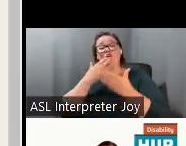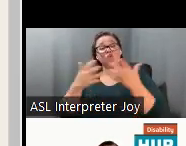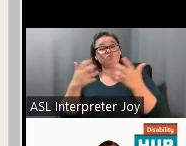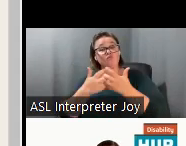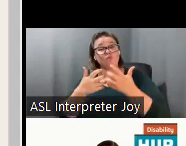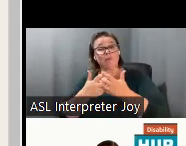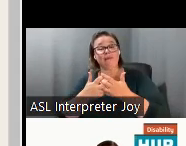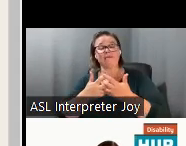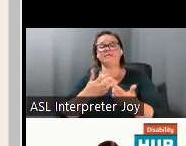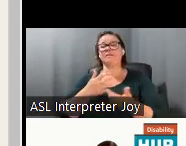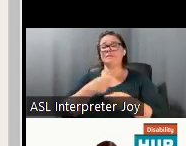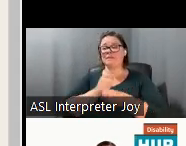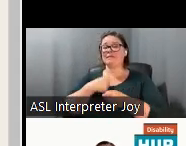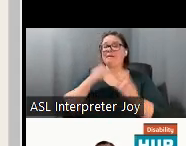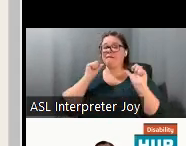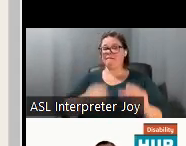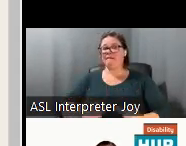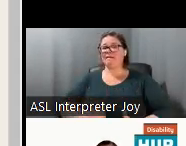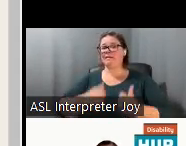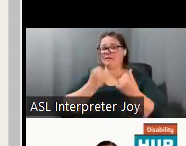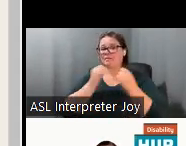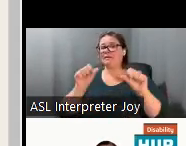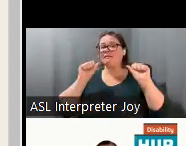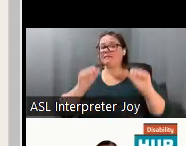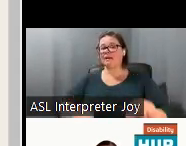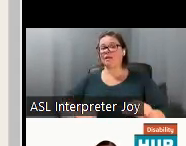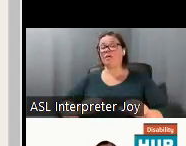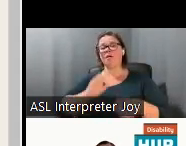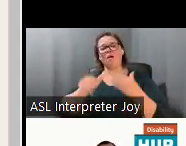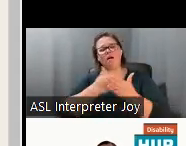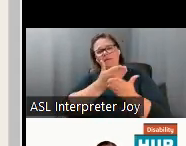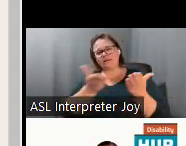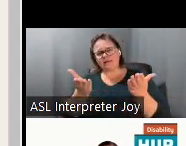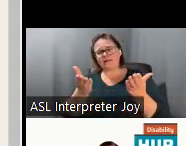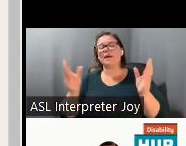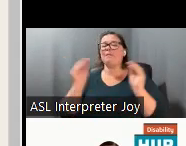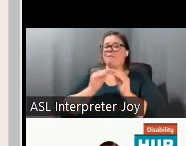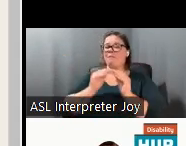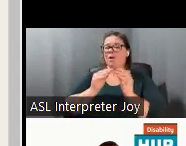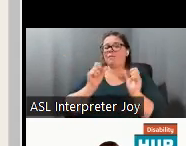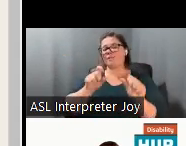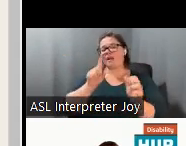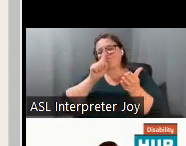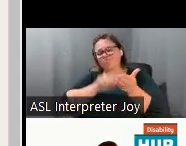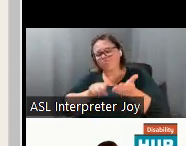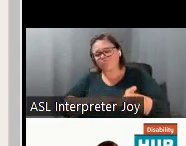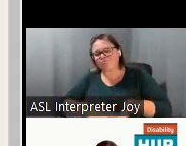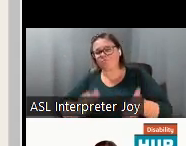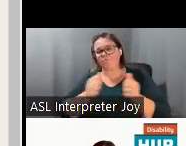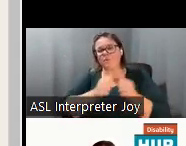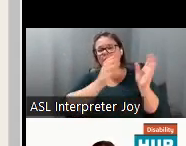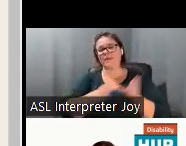so that I can live independently? All of these things and so much more can be explored through these planning paths.